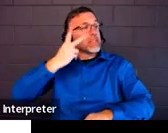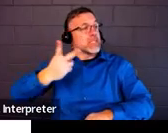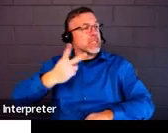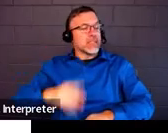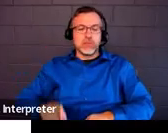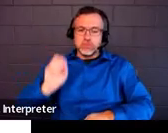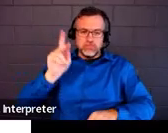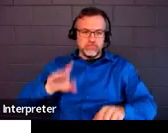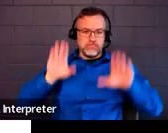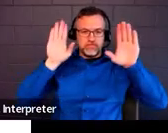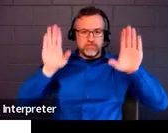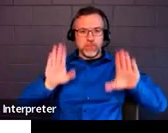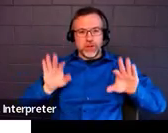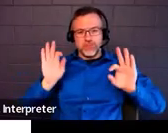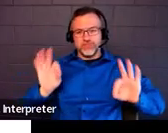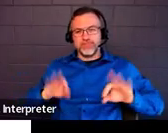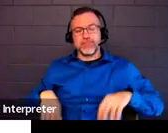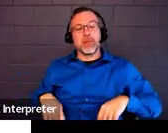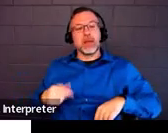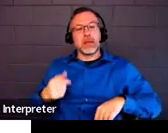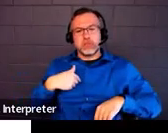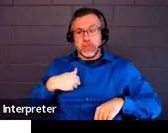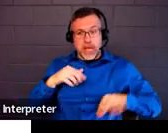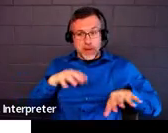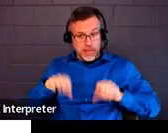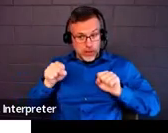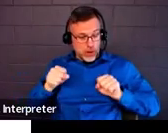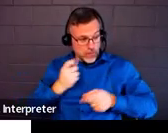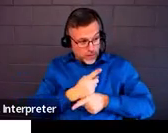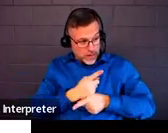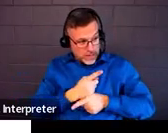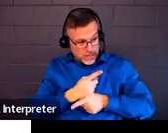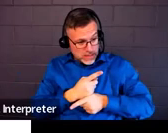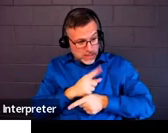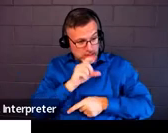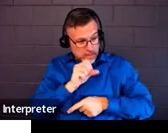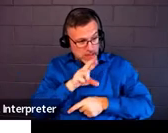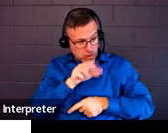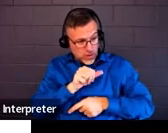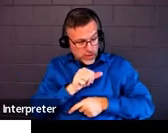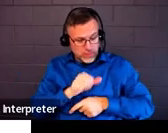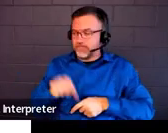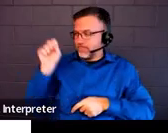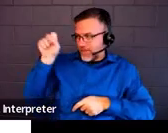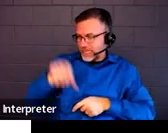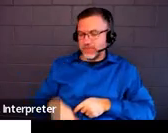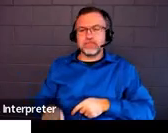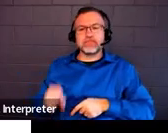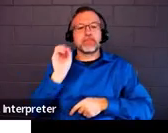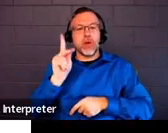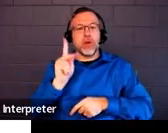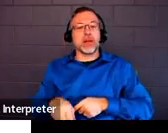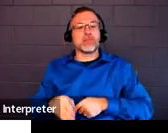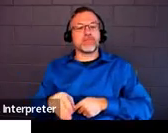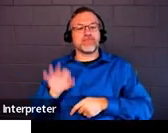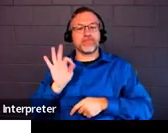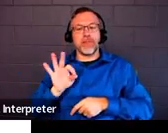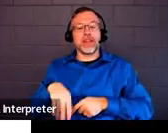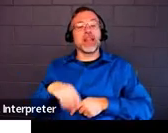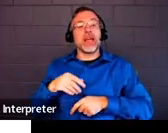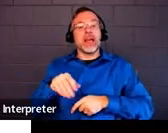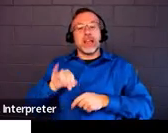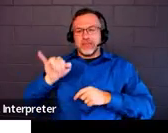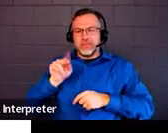great. I'm taking over here, right, Leora? Yes. Okay, great. So for those of you who have